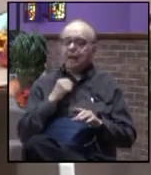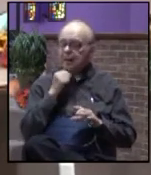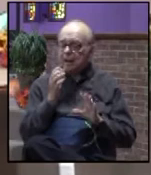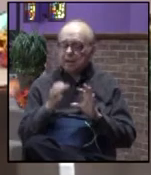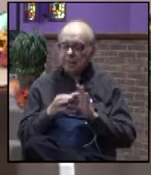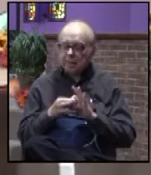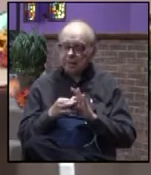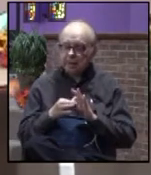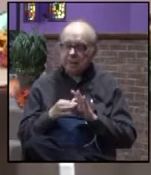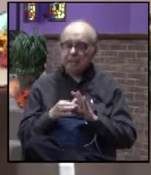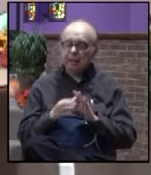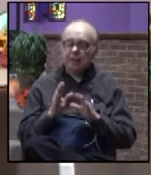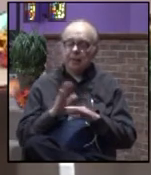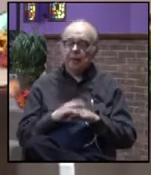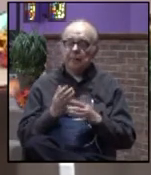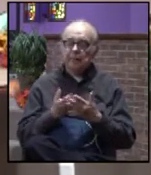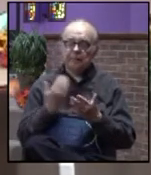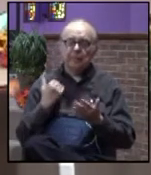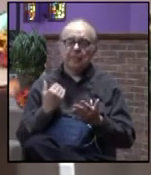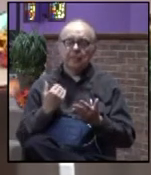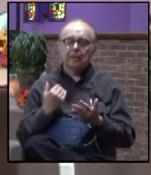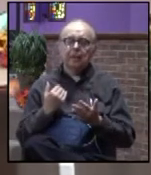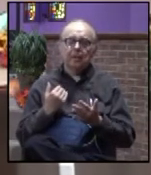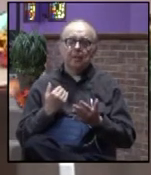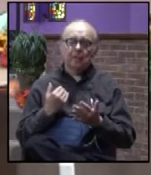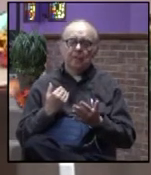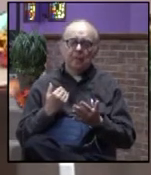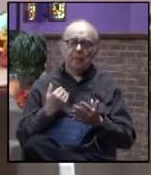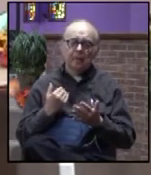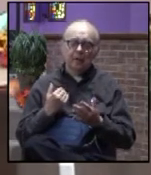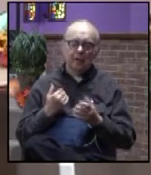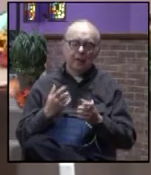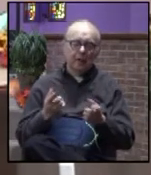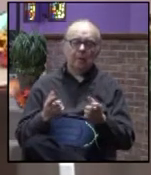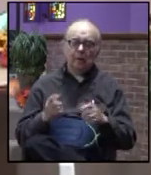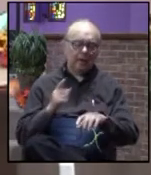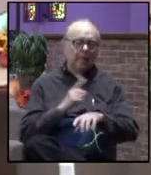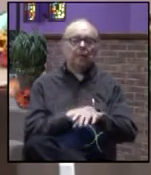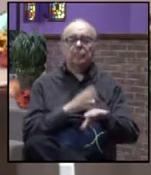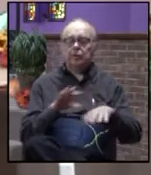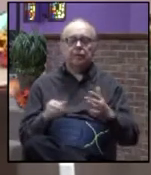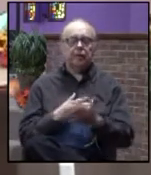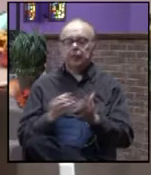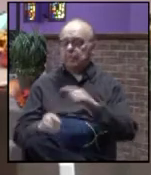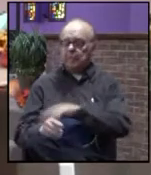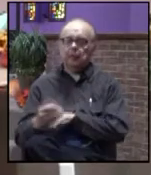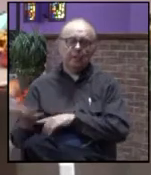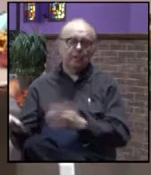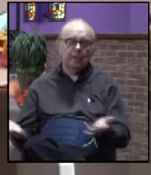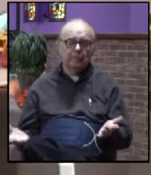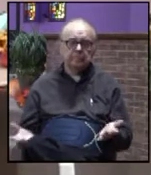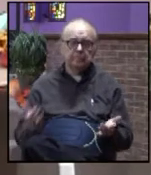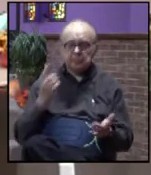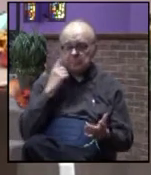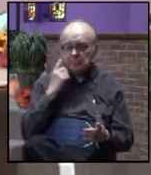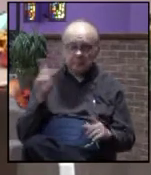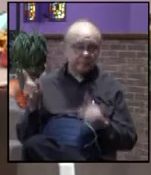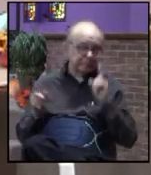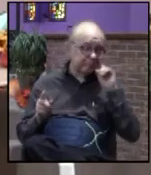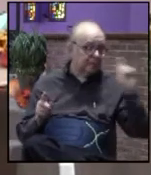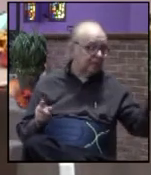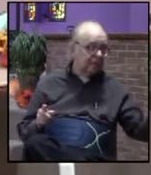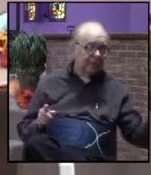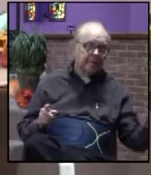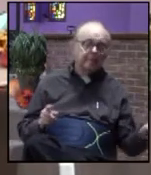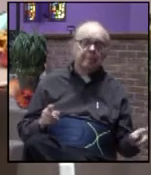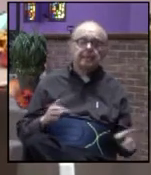before. It's like your right hand wants to do something and your left hand wants to do something and your right eye wants to look at this while your left eye is looking